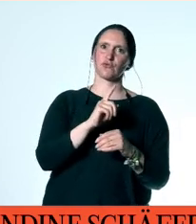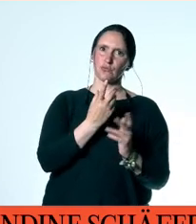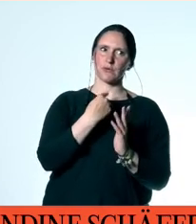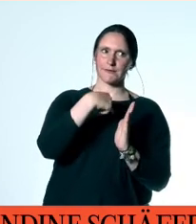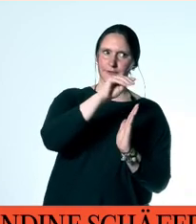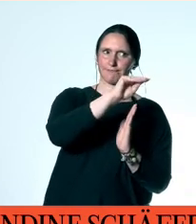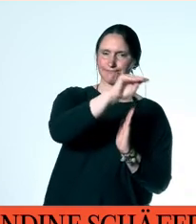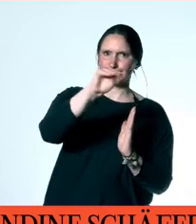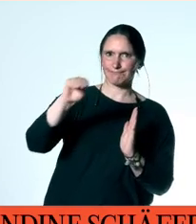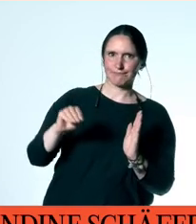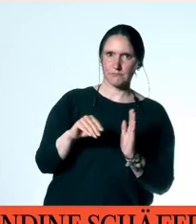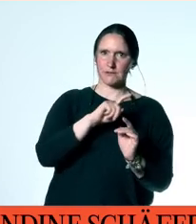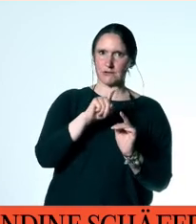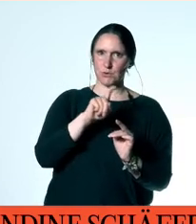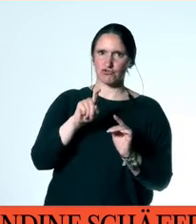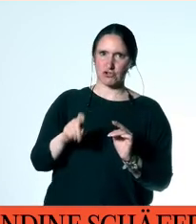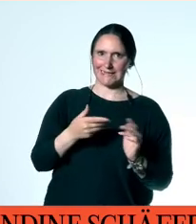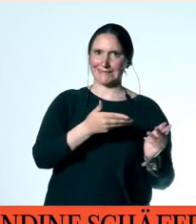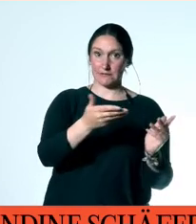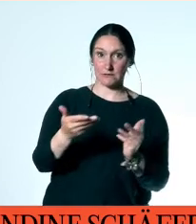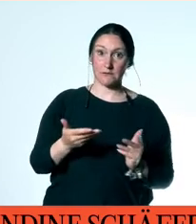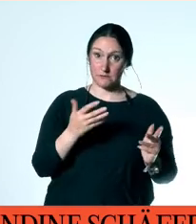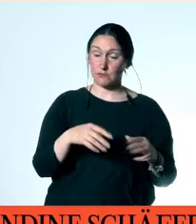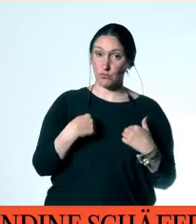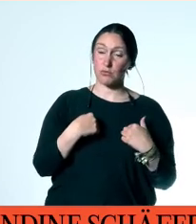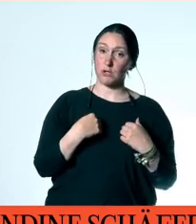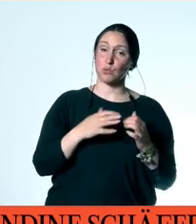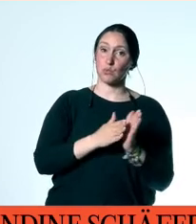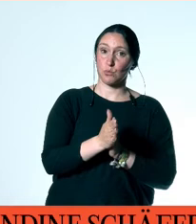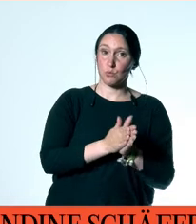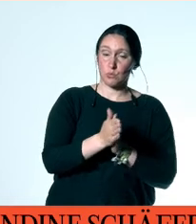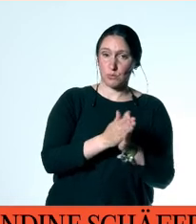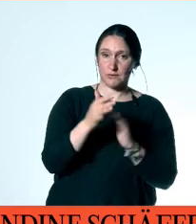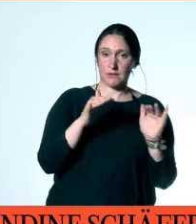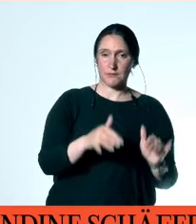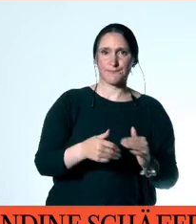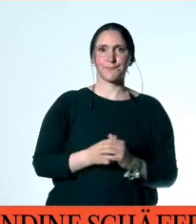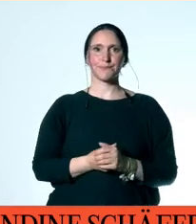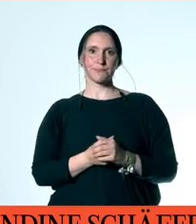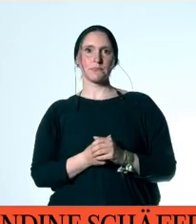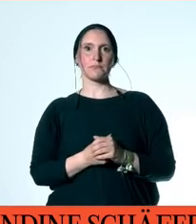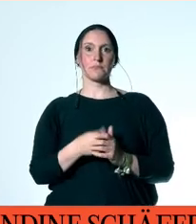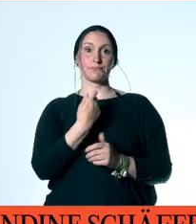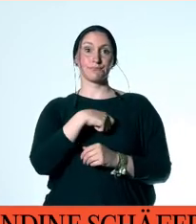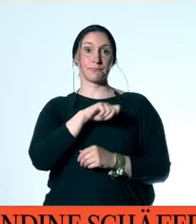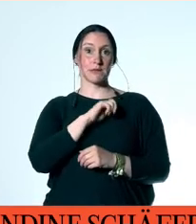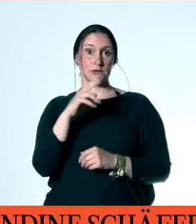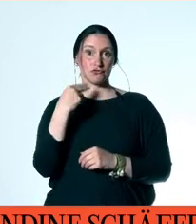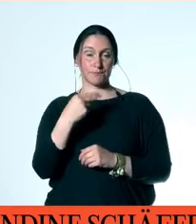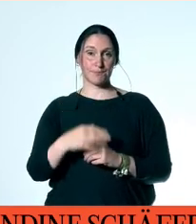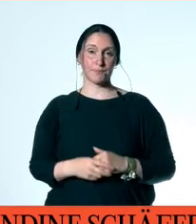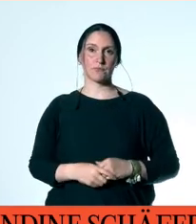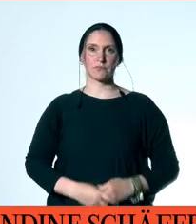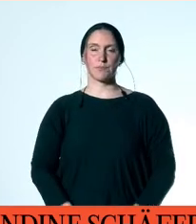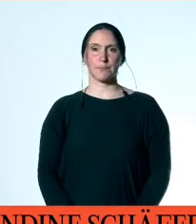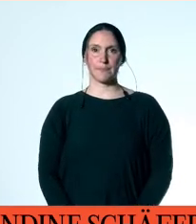Ya para finalizar, pues cabe destacar que en lo personal ha sido muy grato. Ich möchte